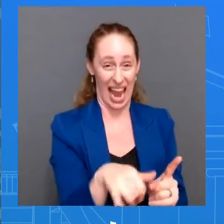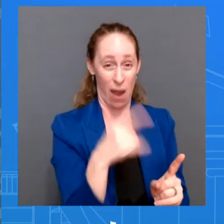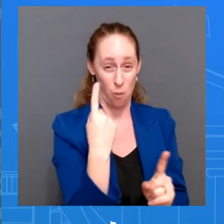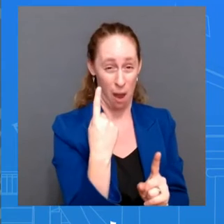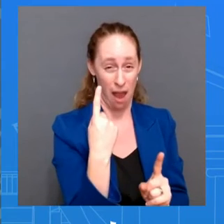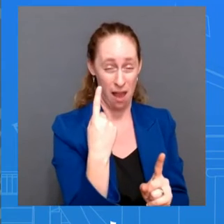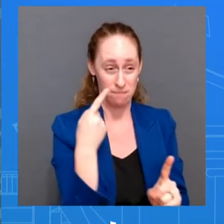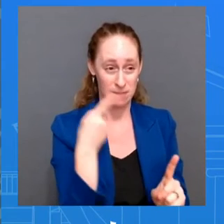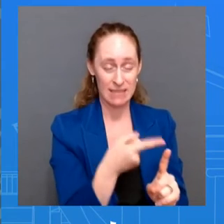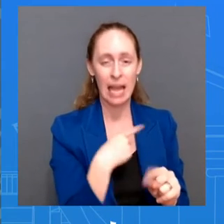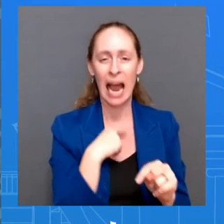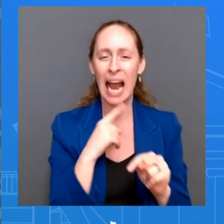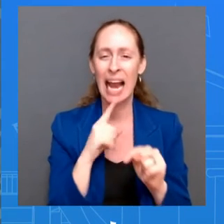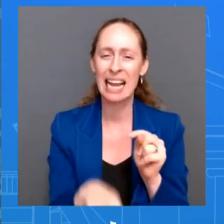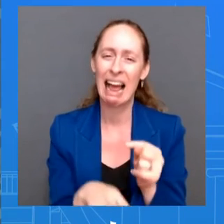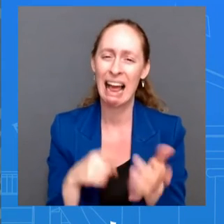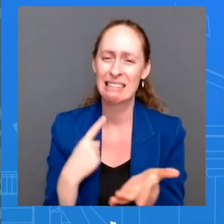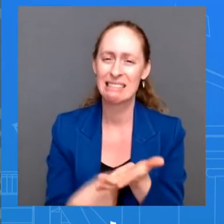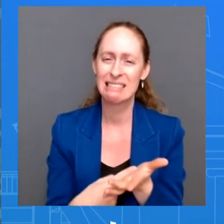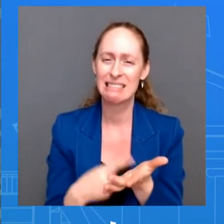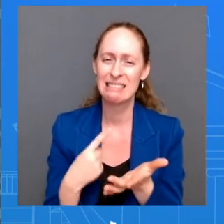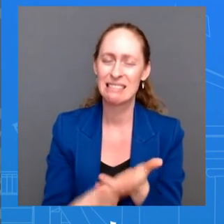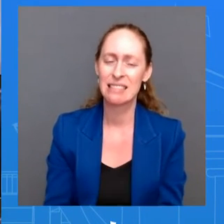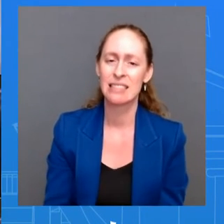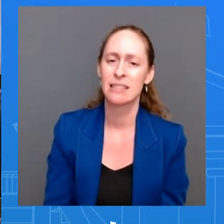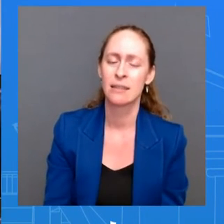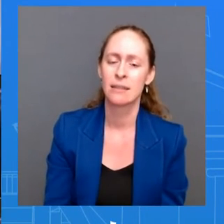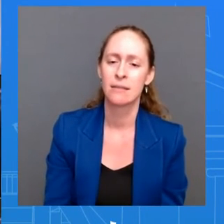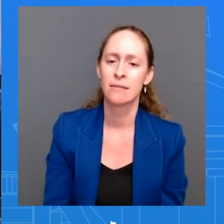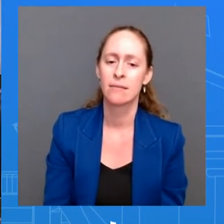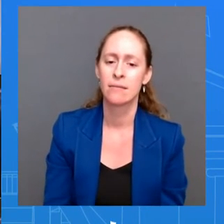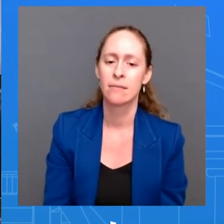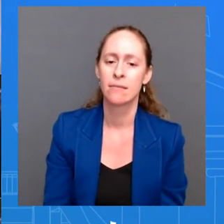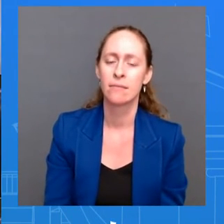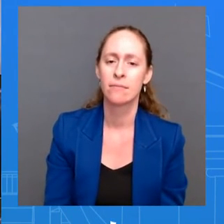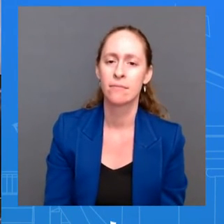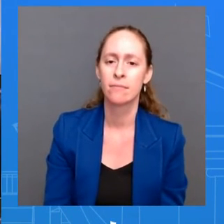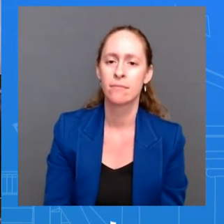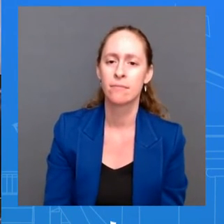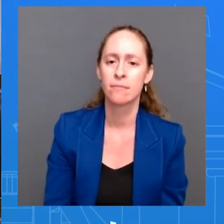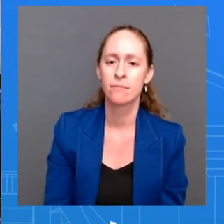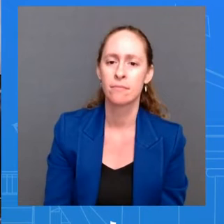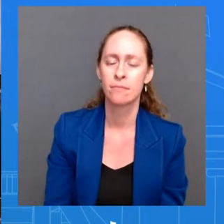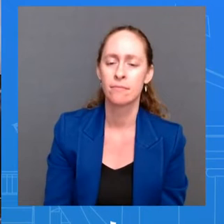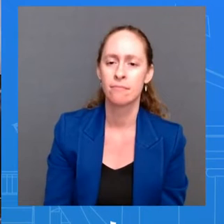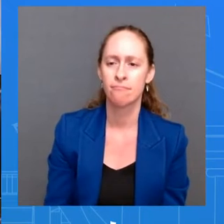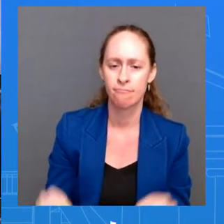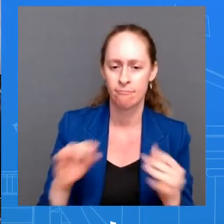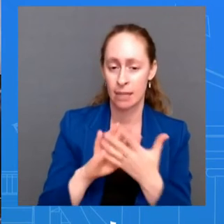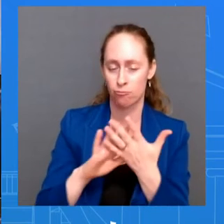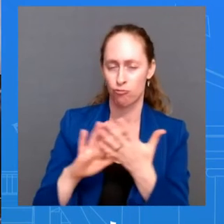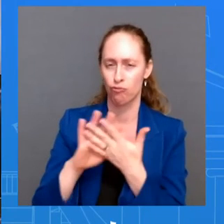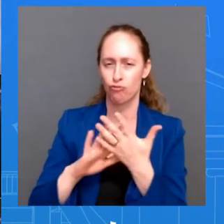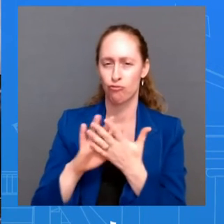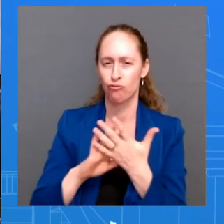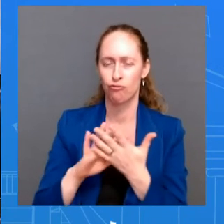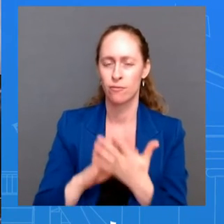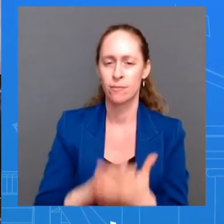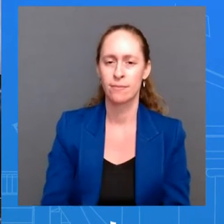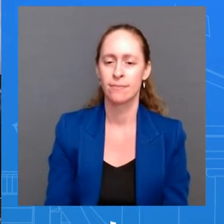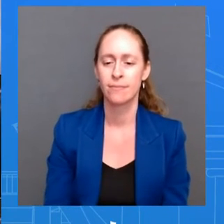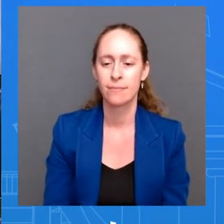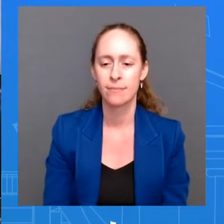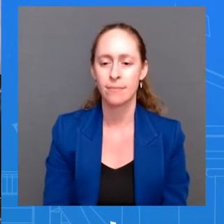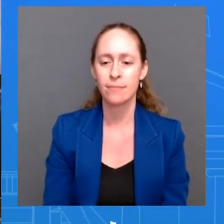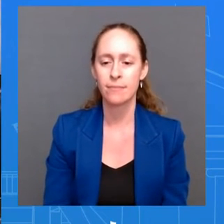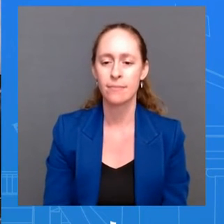about two provisions in the HHS appropriations bill that Senate Democrats put out this week. There's $10 million in it to create a reproductive health